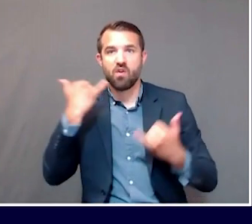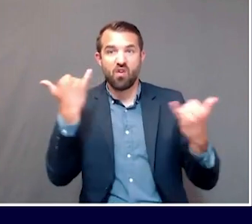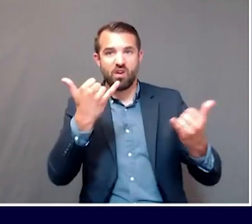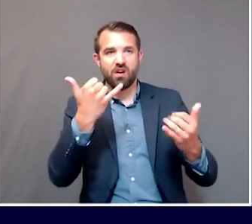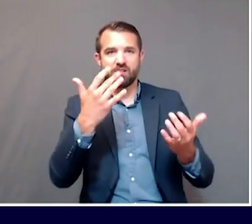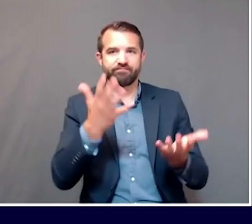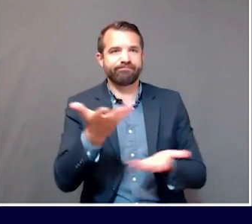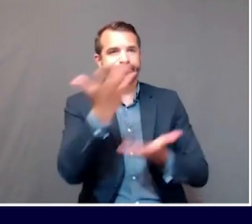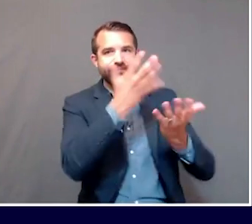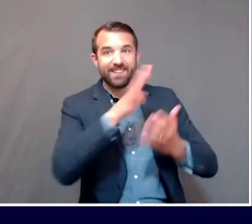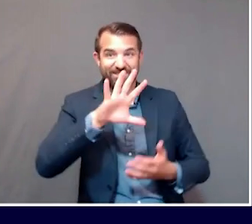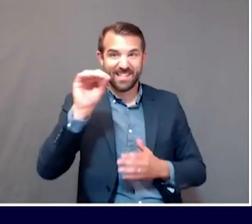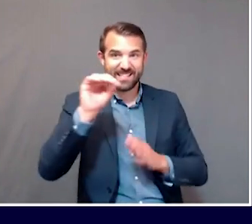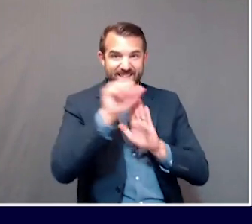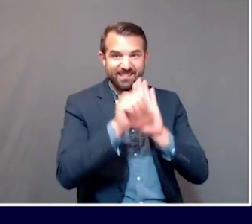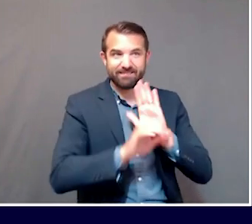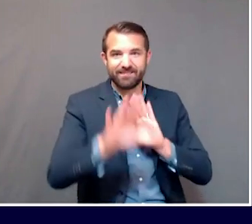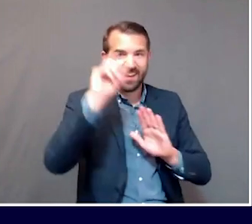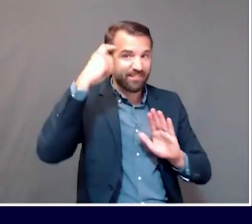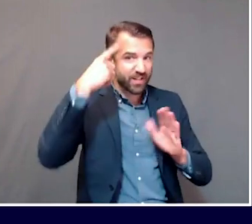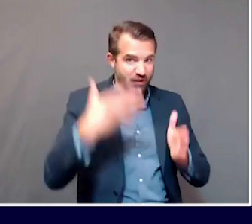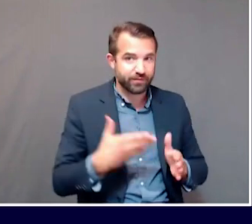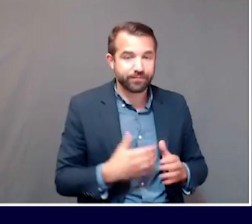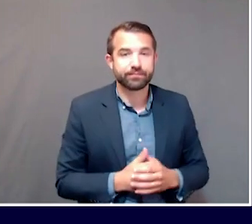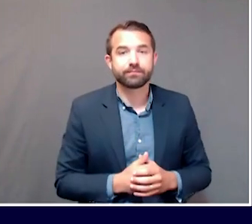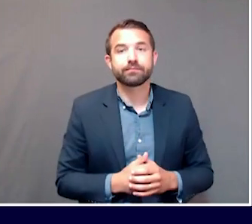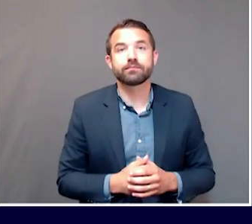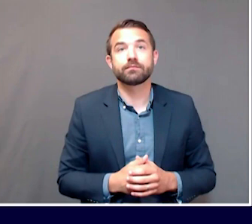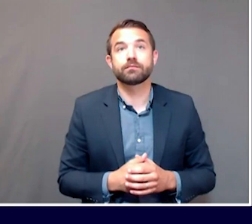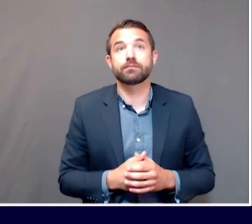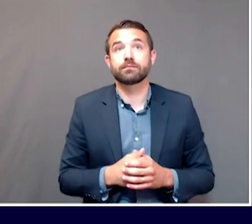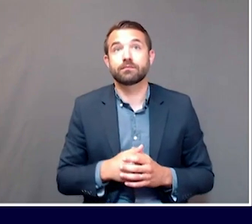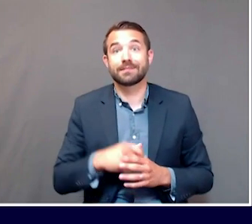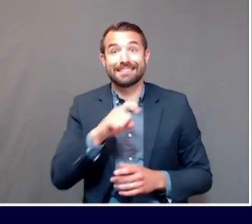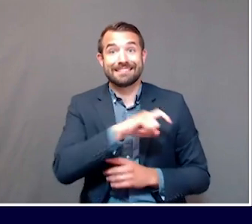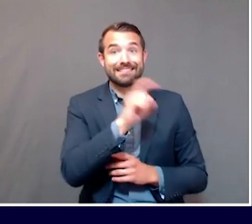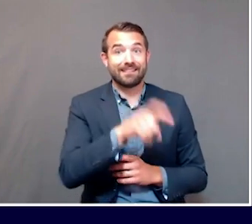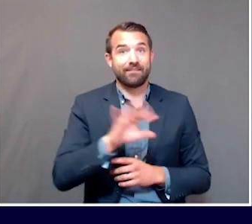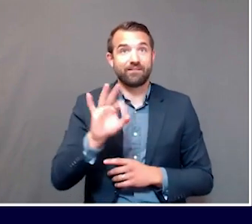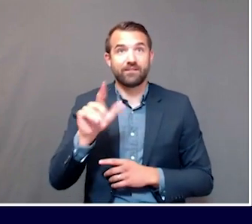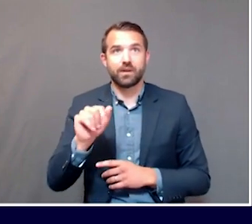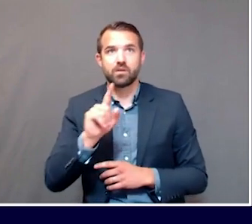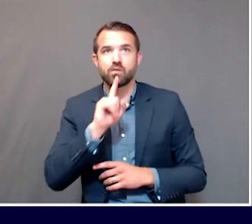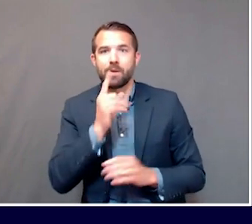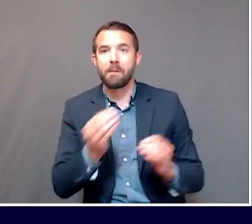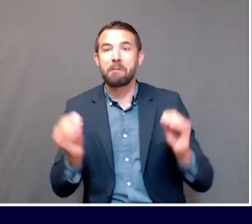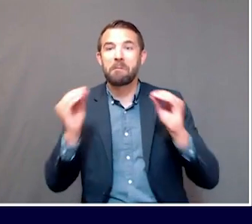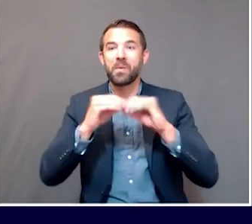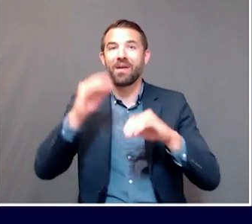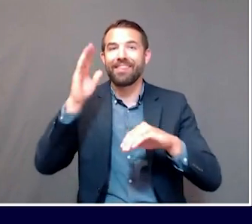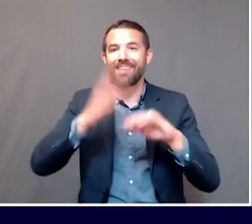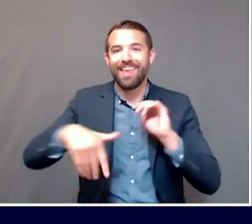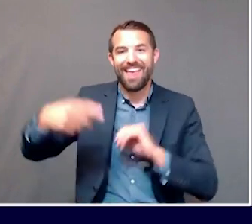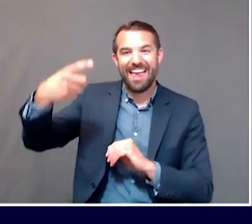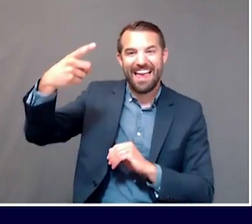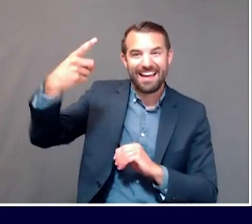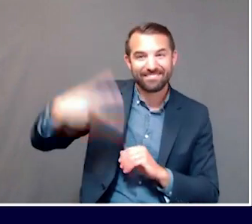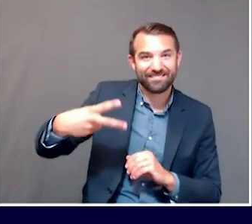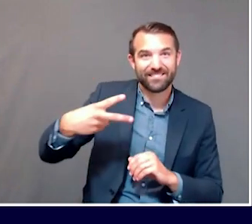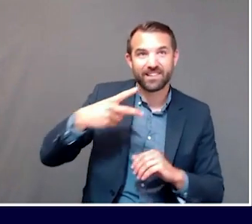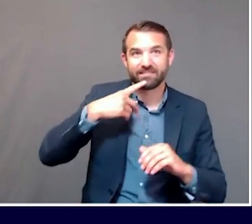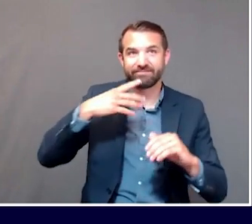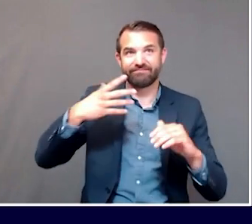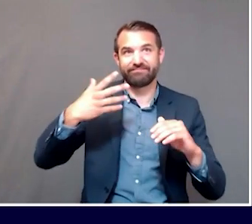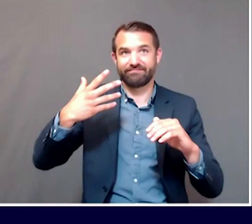noted that over half of their new positive cases, over half of those individuals were under the age of 35.